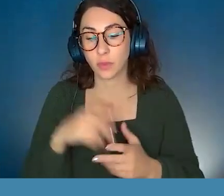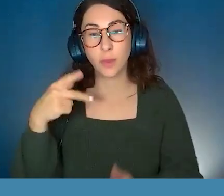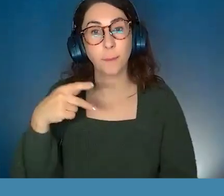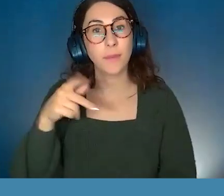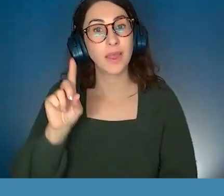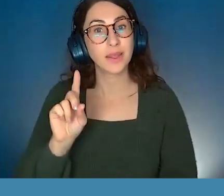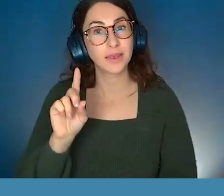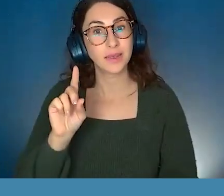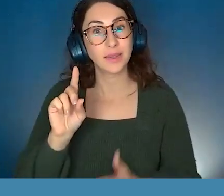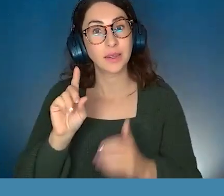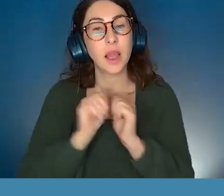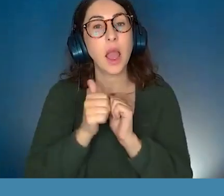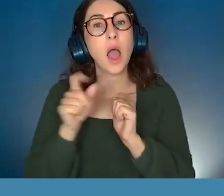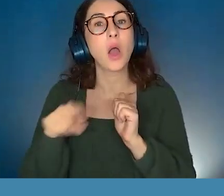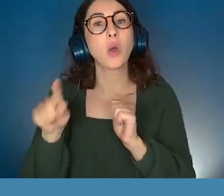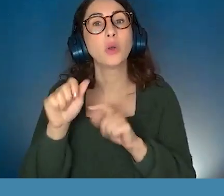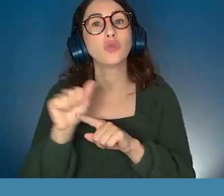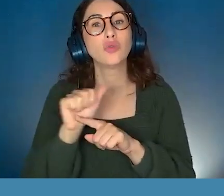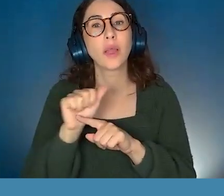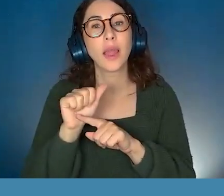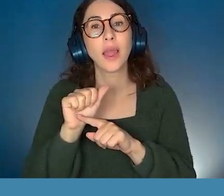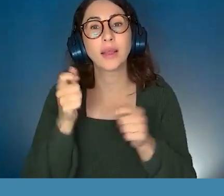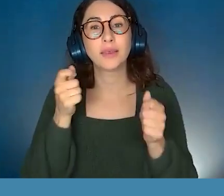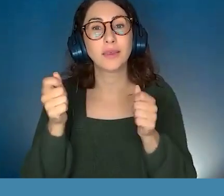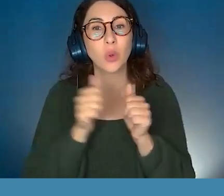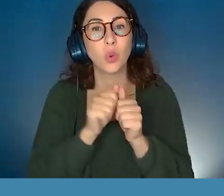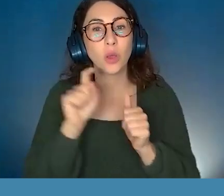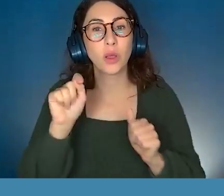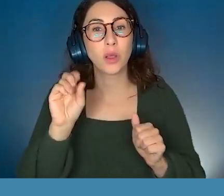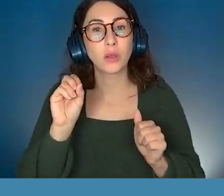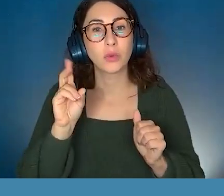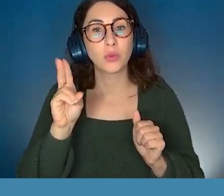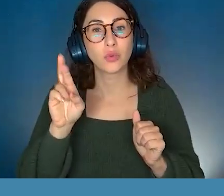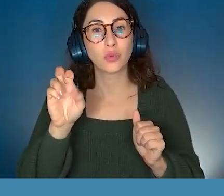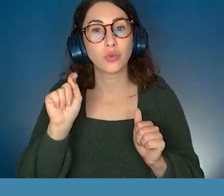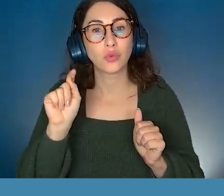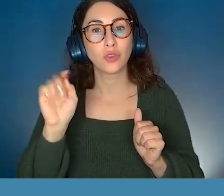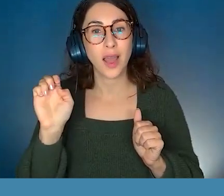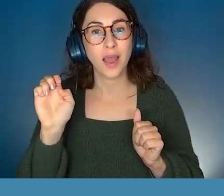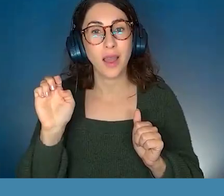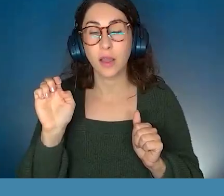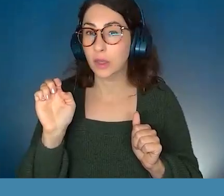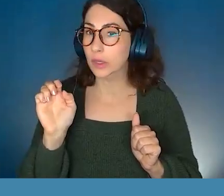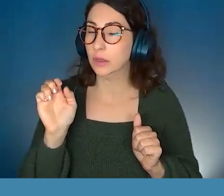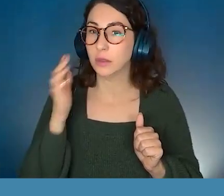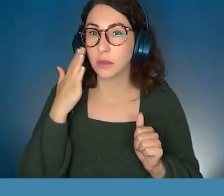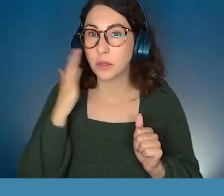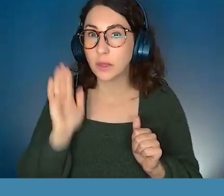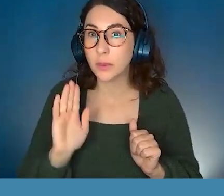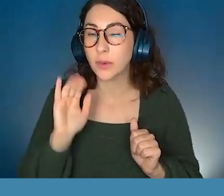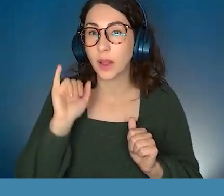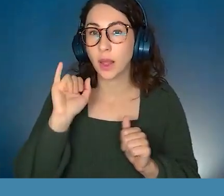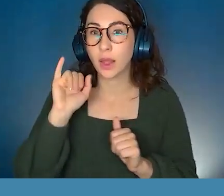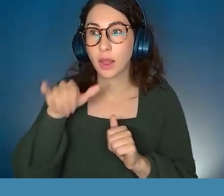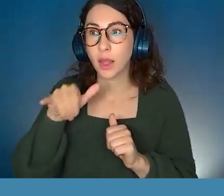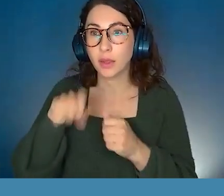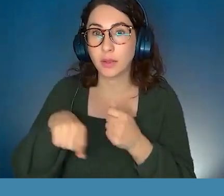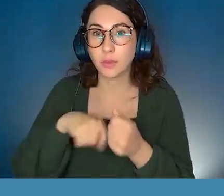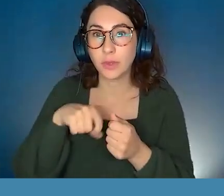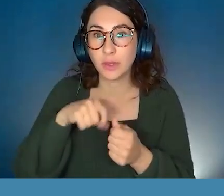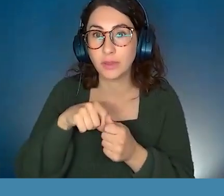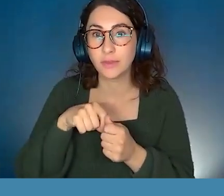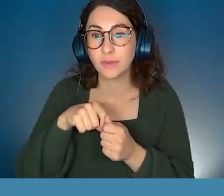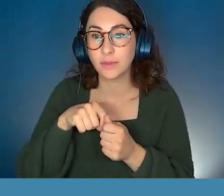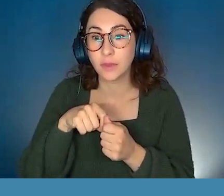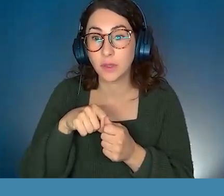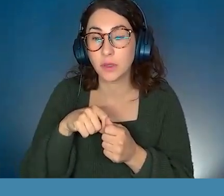PD trained to deal with Tourette syndrome? Not sure you can answer that one, but I'll give it a No, try. I don't know about that specifically.